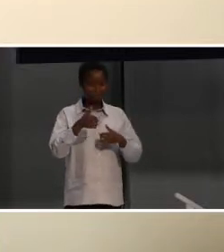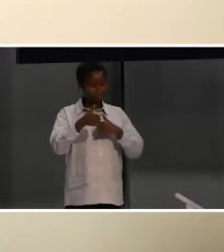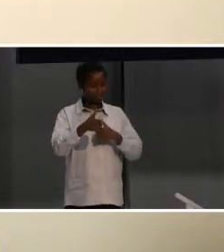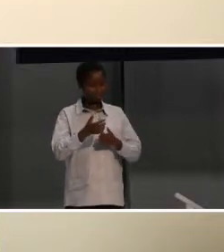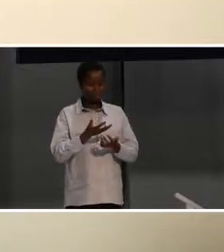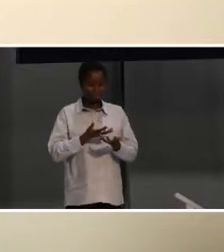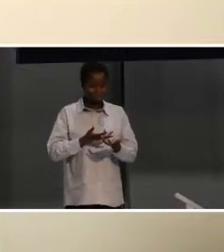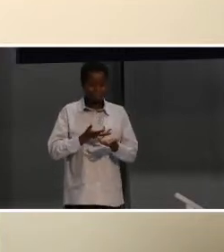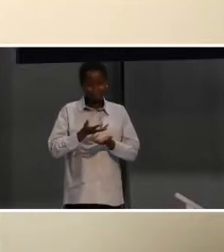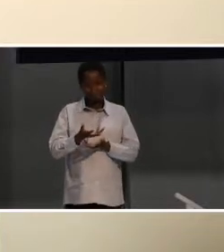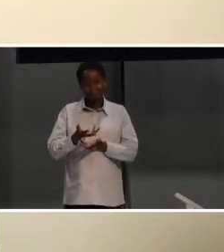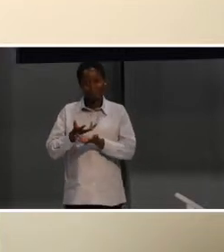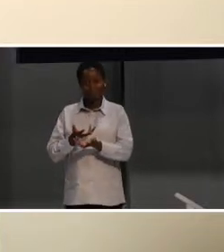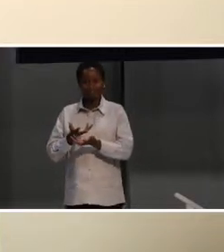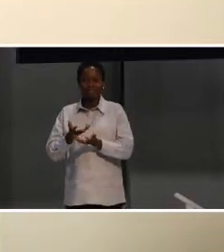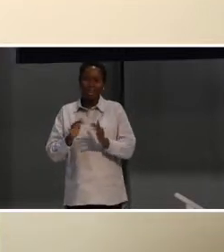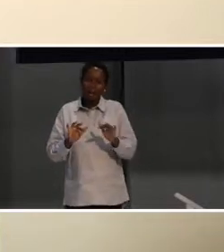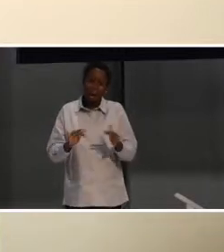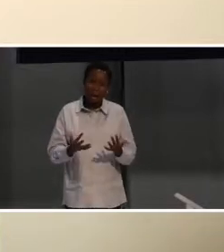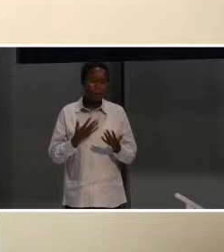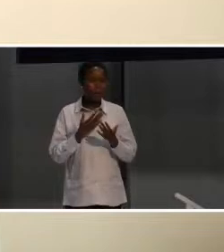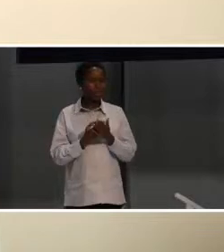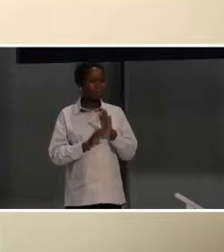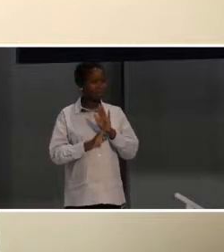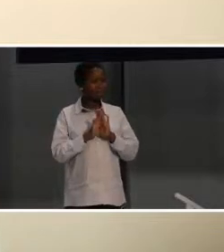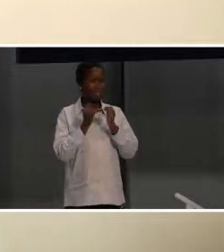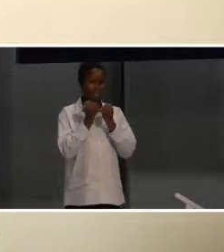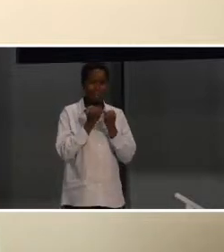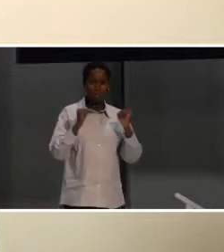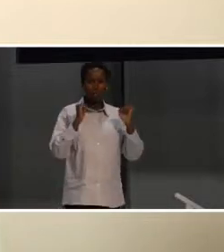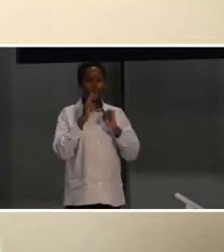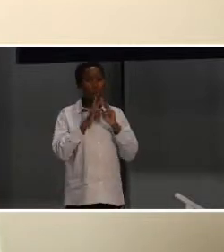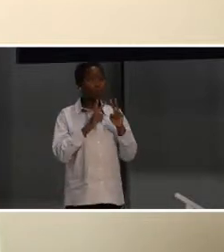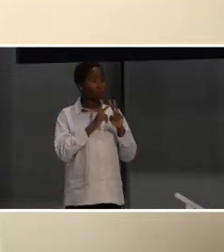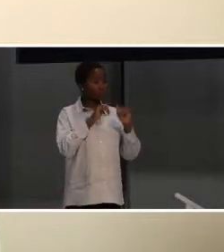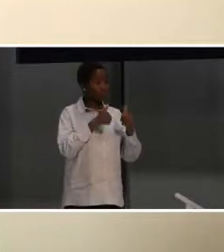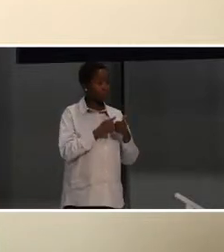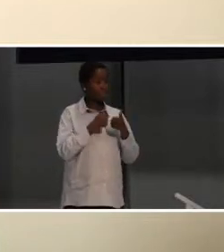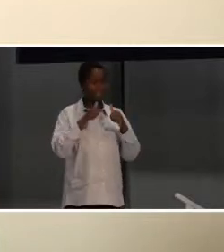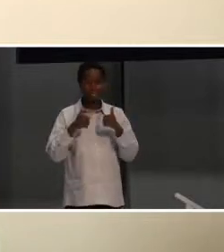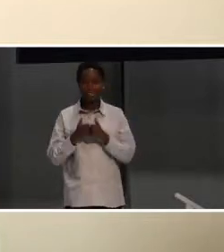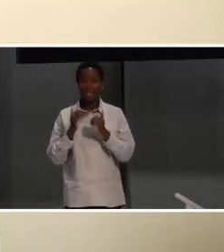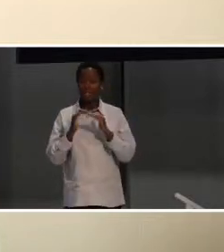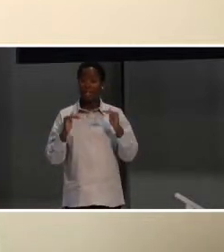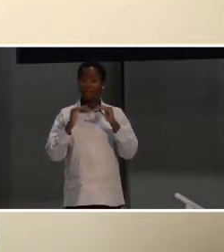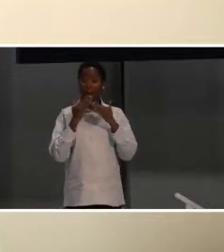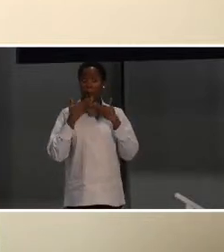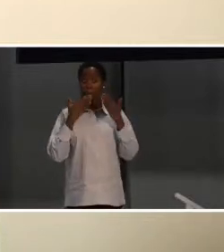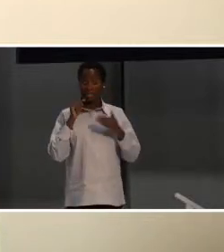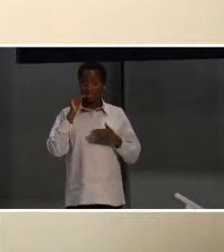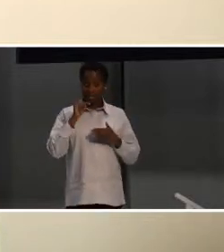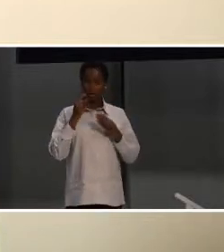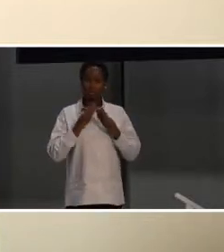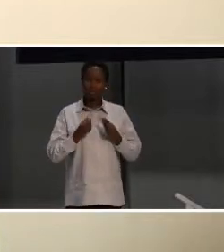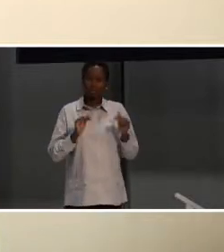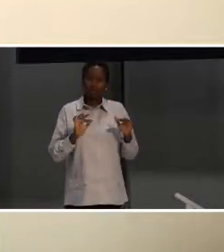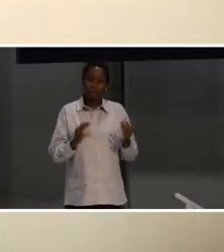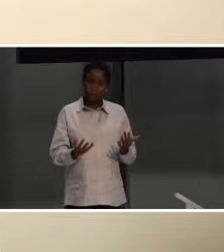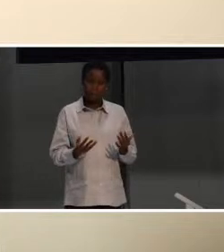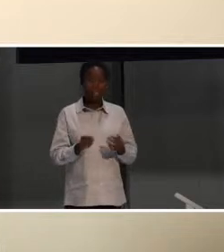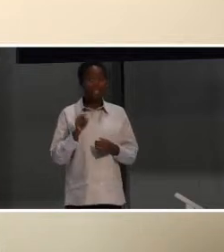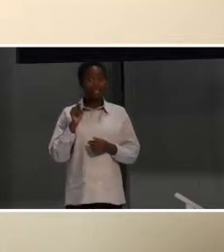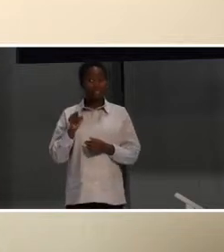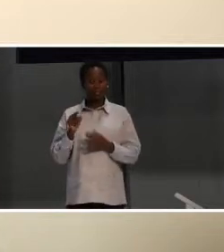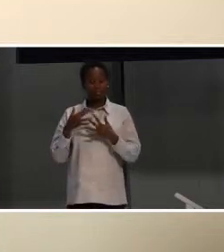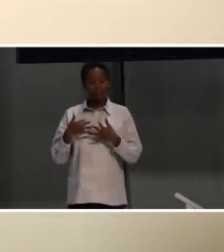to democracy and how to overcome them. This General Assembly is a